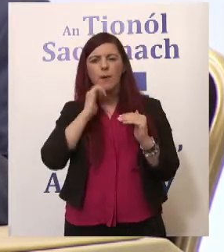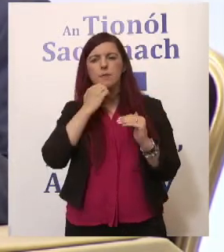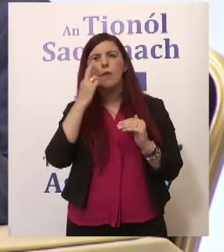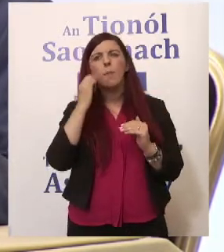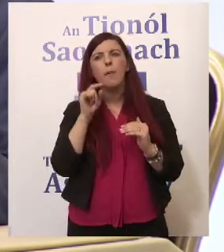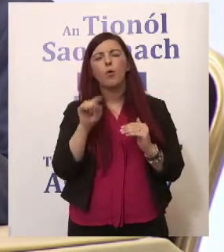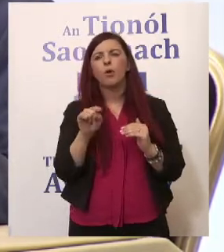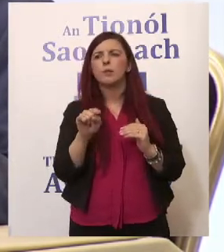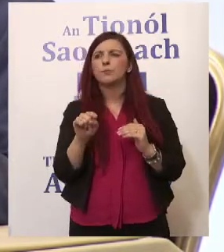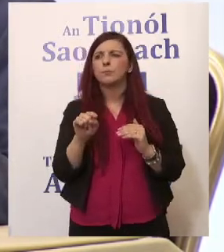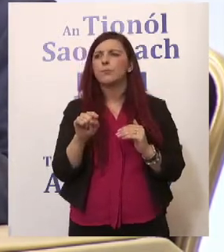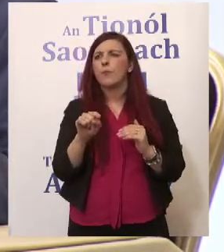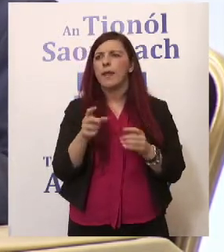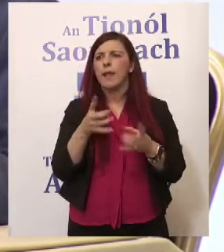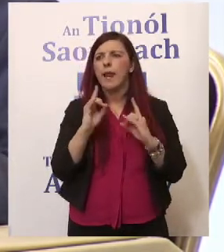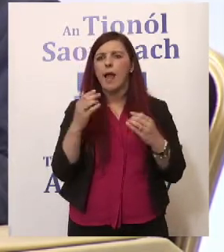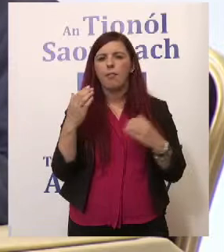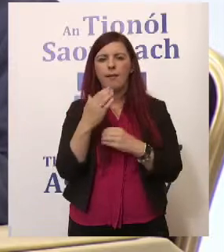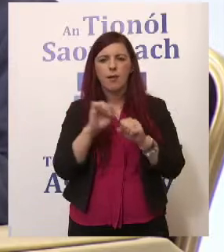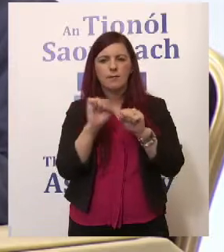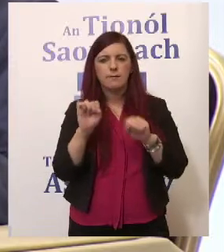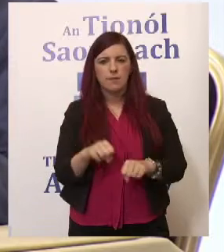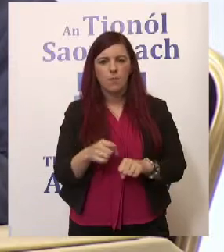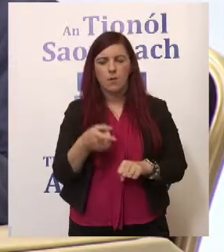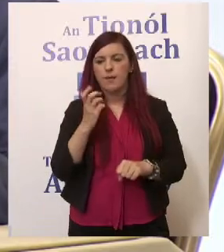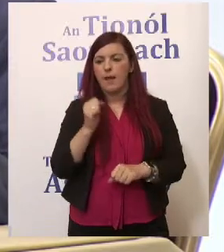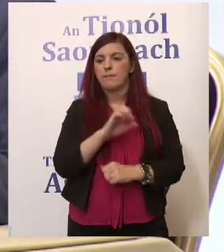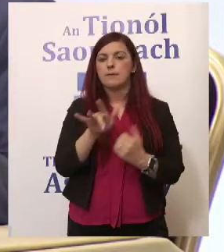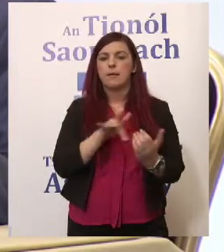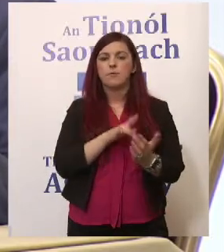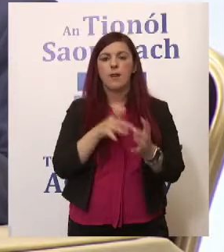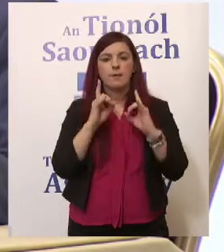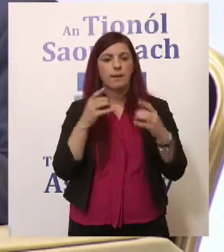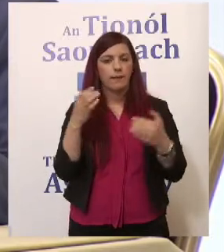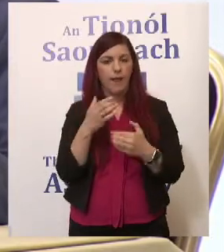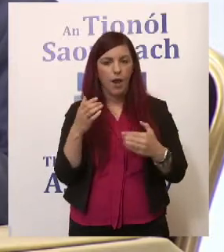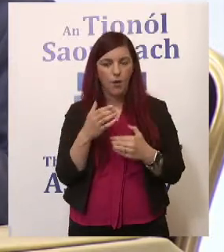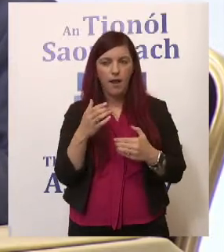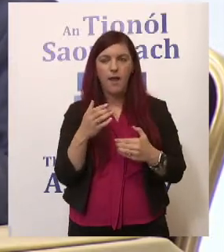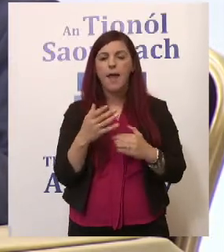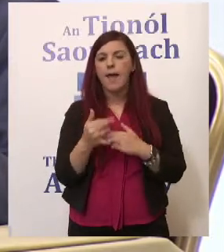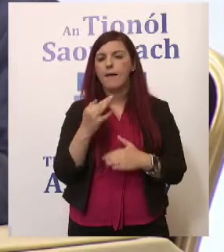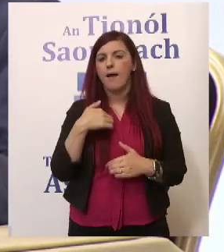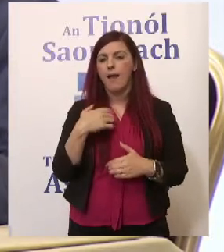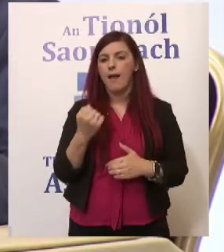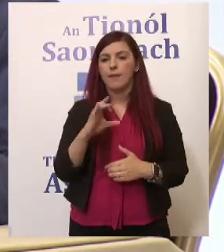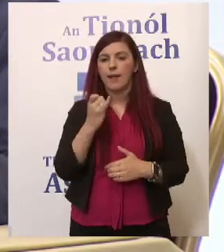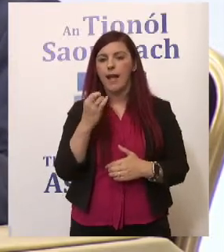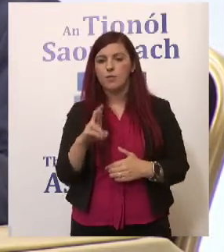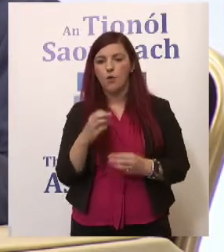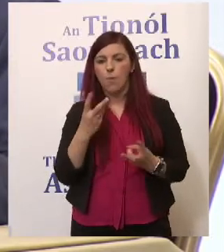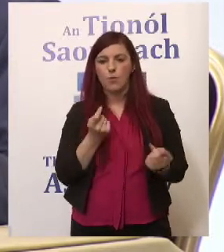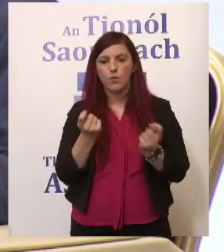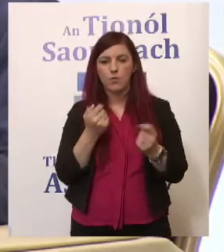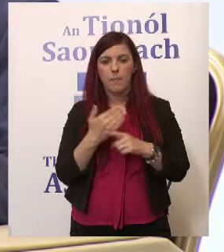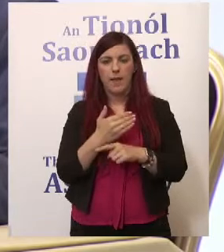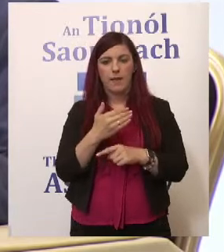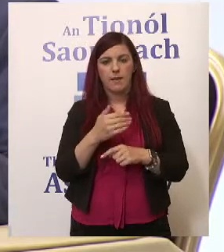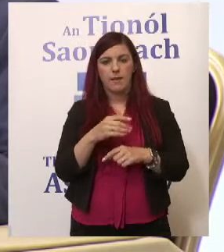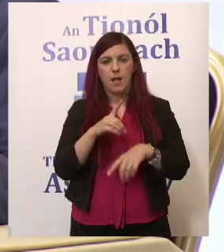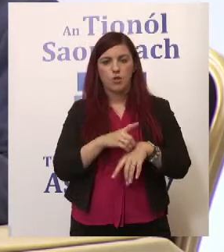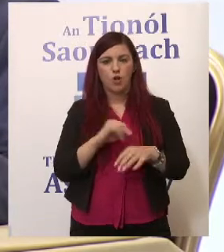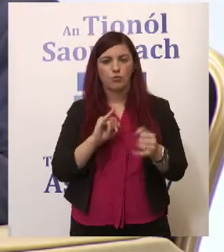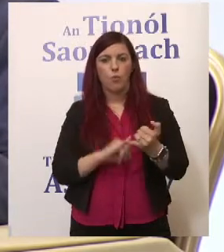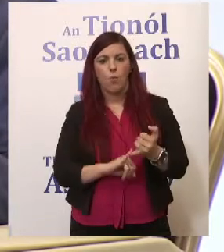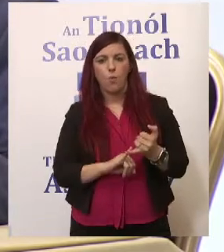was Harney's time in terms of healthcare, where you began to centralise healthcare in terms of cancer care. If I have cancer, I want to be treated by a doctor who deals with cancer all